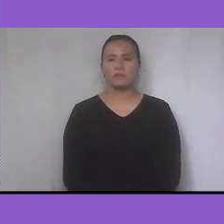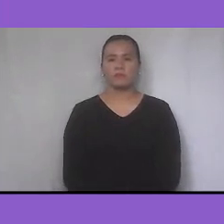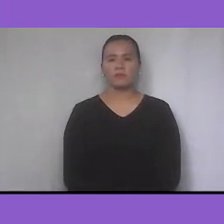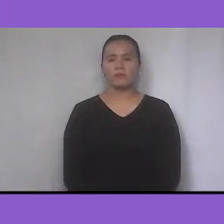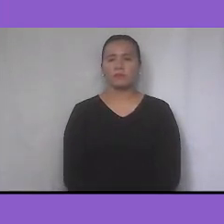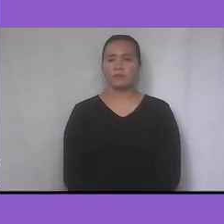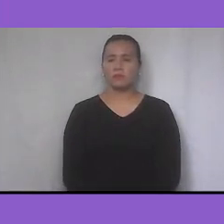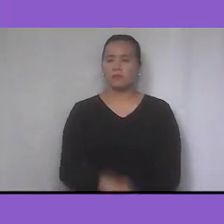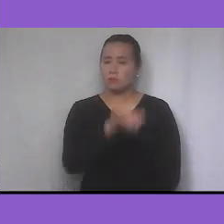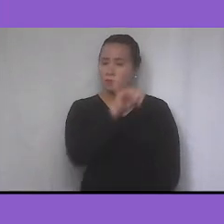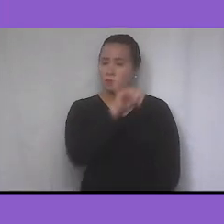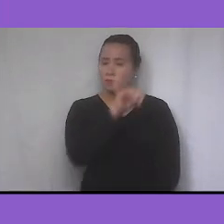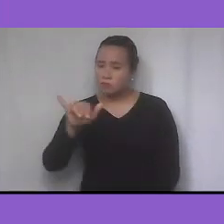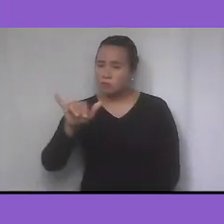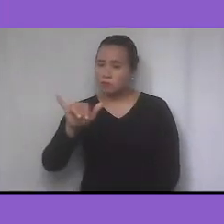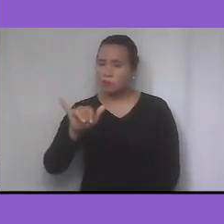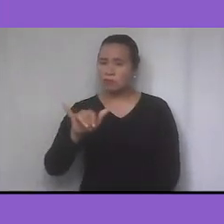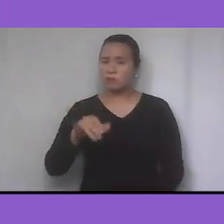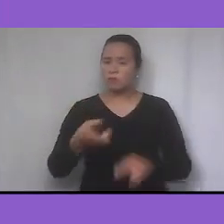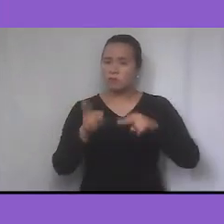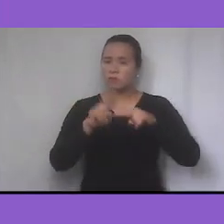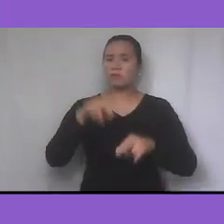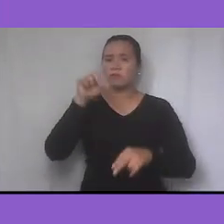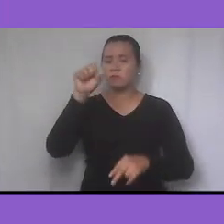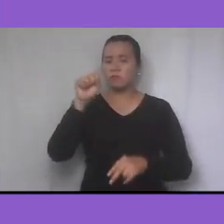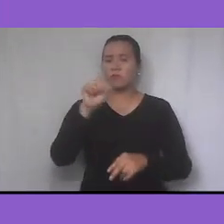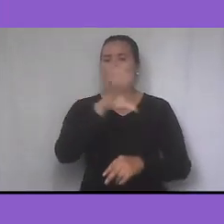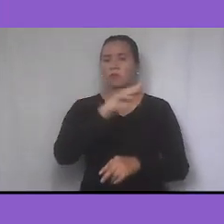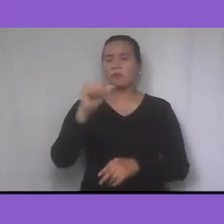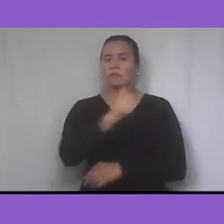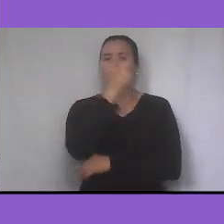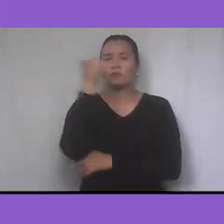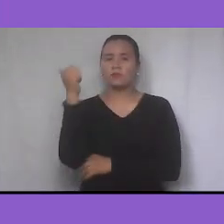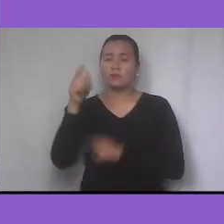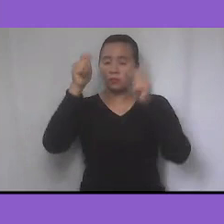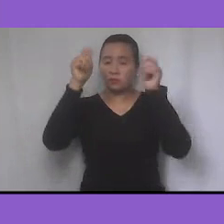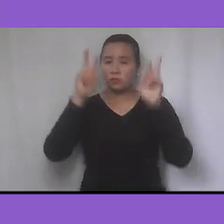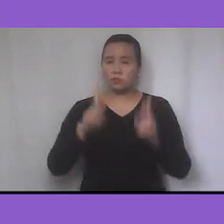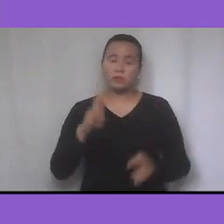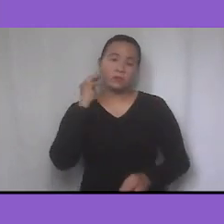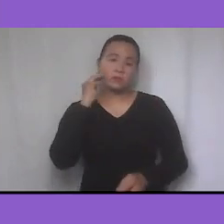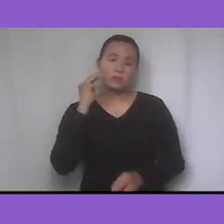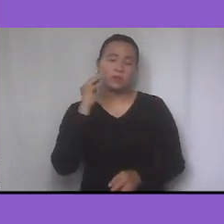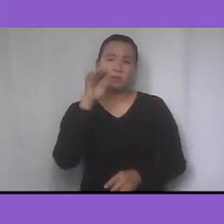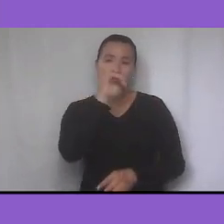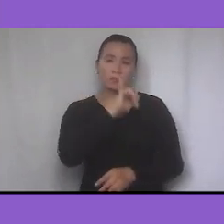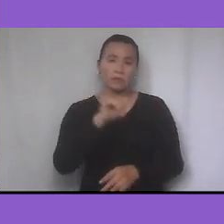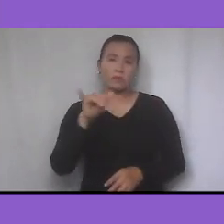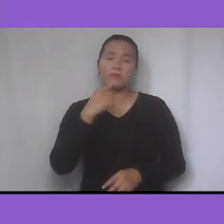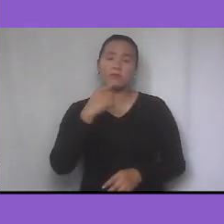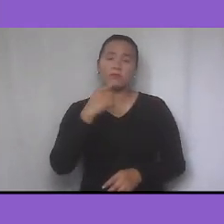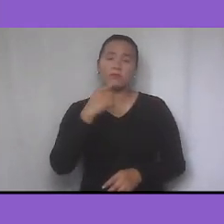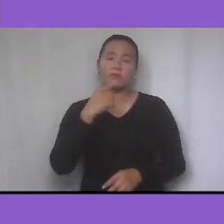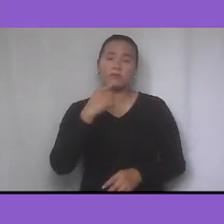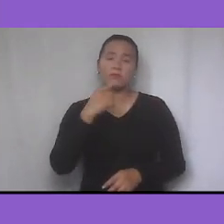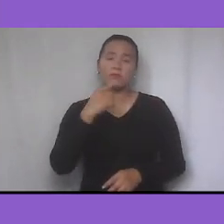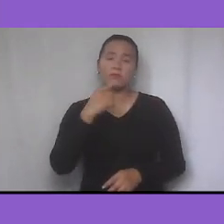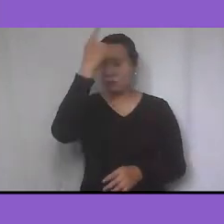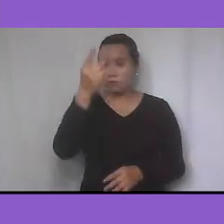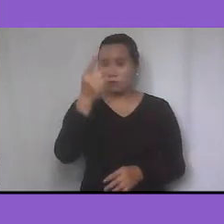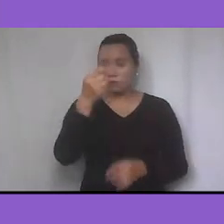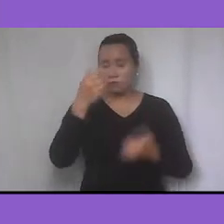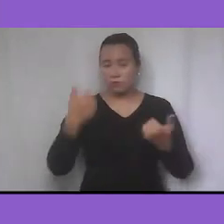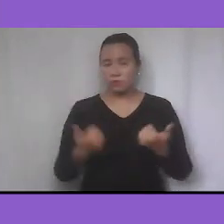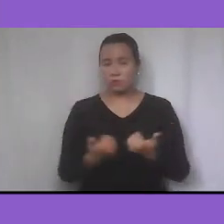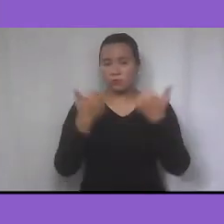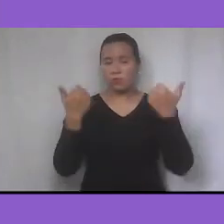there are others, but let's move on. Teacher Mackie also mentioned comprehension challenges. Difficulty in grasping meaning